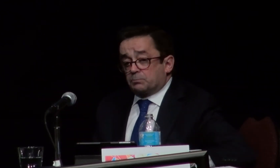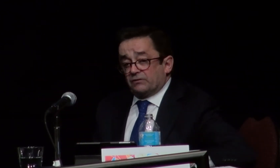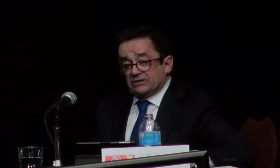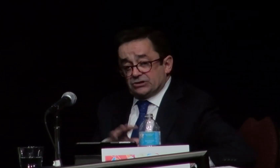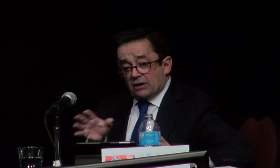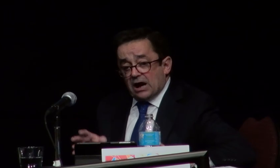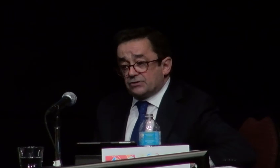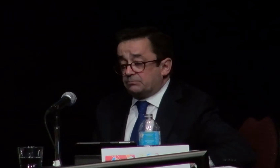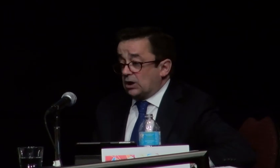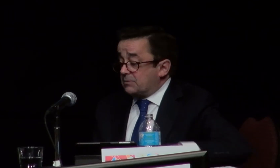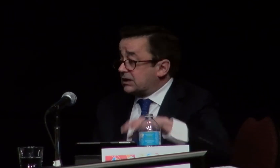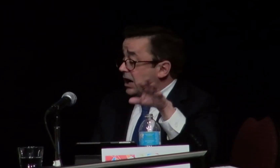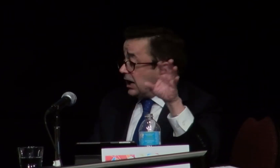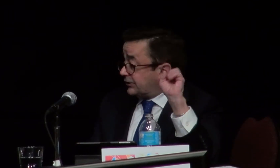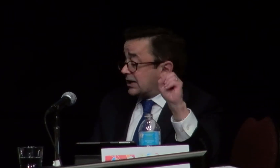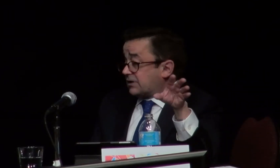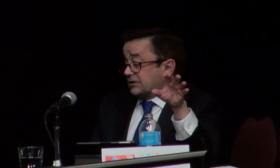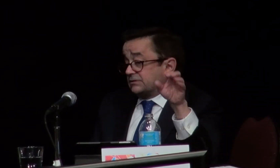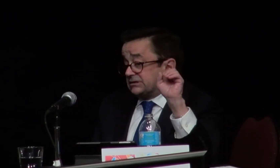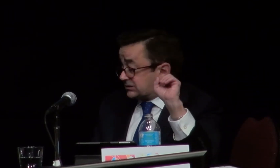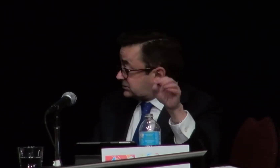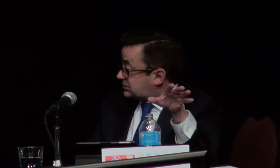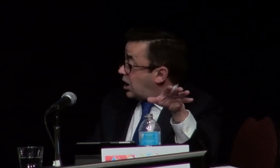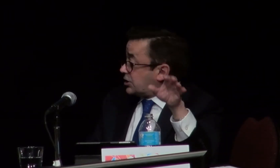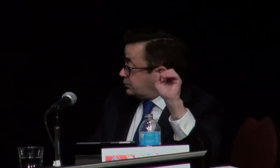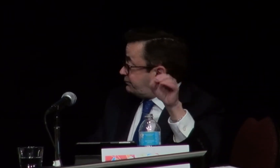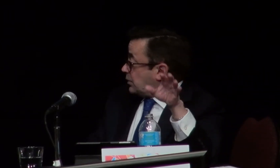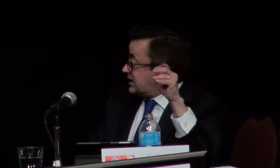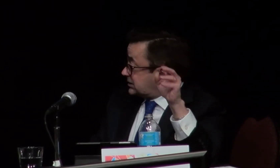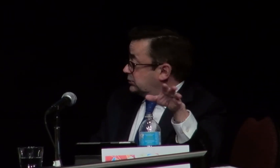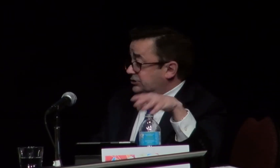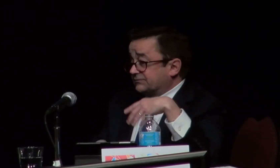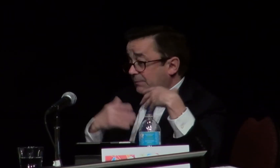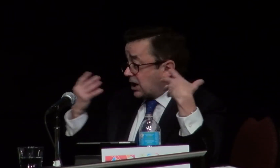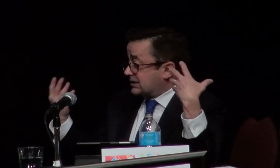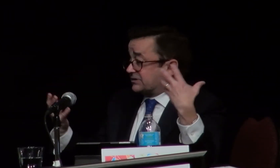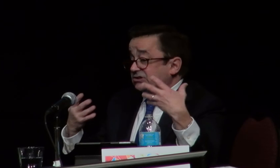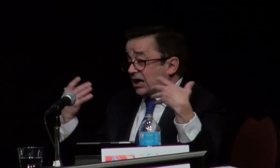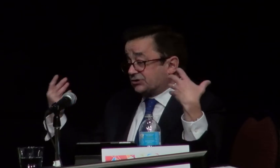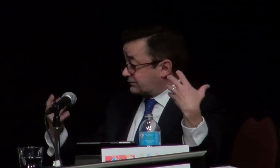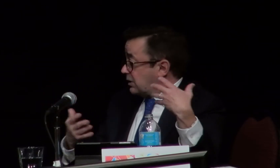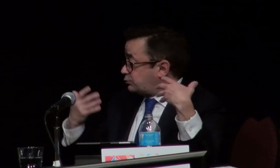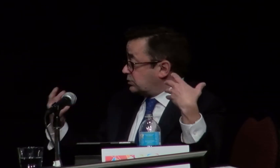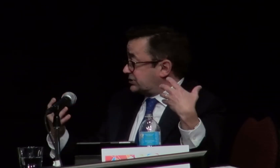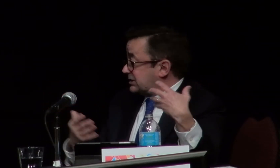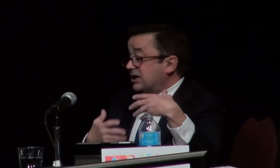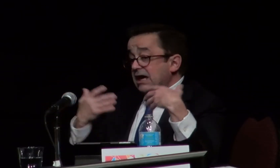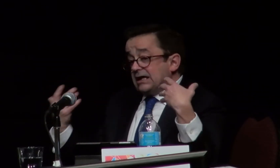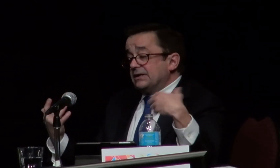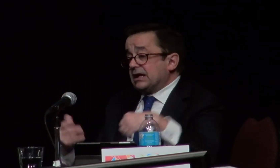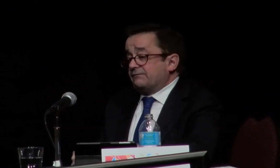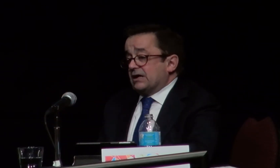article or provision around employment, a lot of countries argued for the inclusion of some kind of discussion around quota